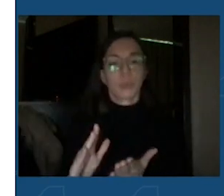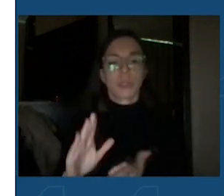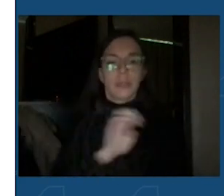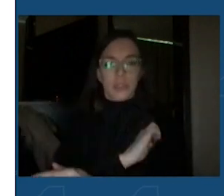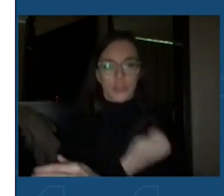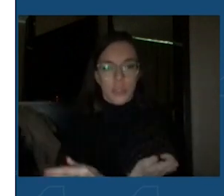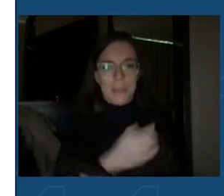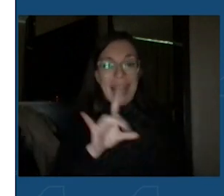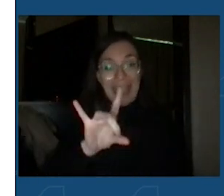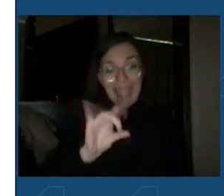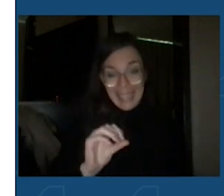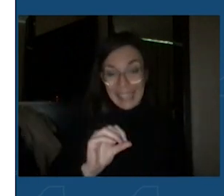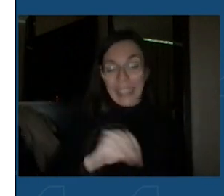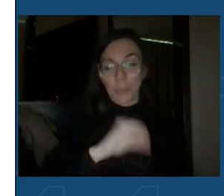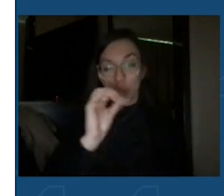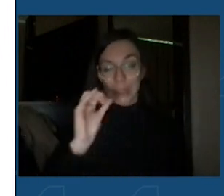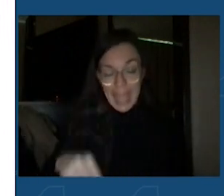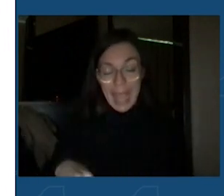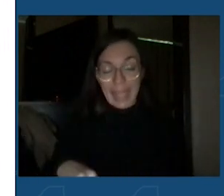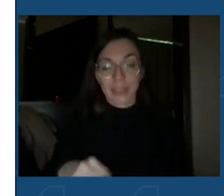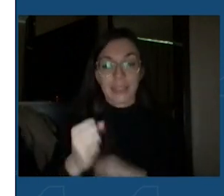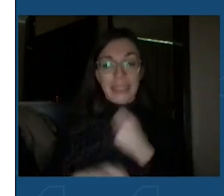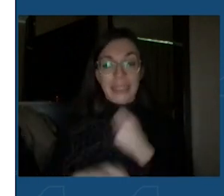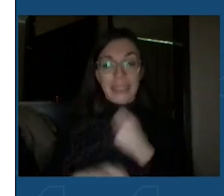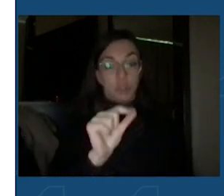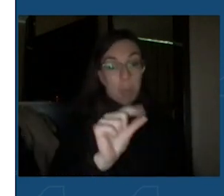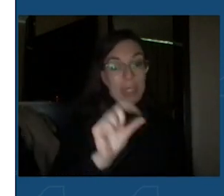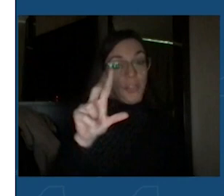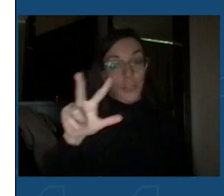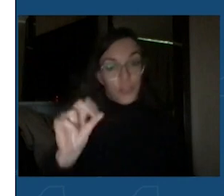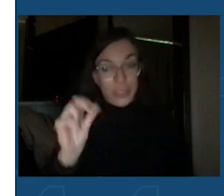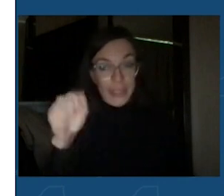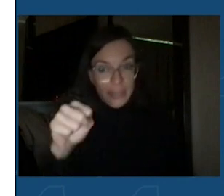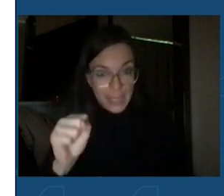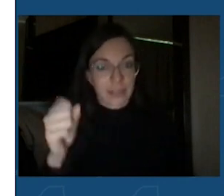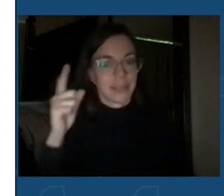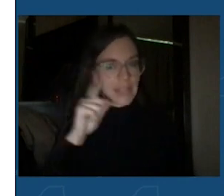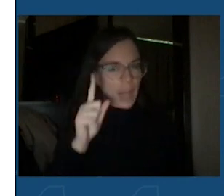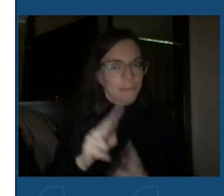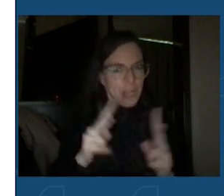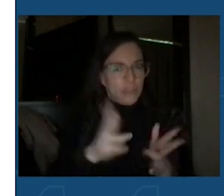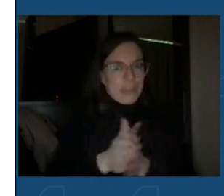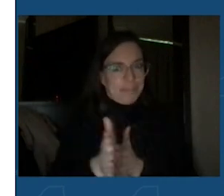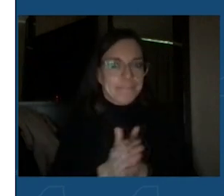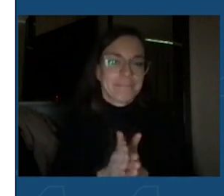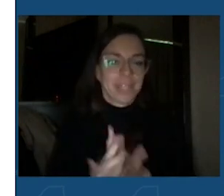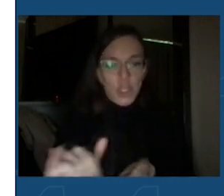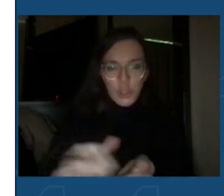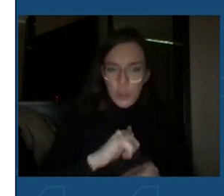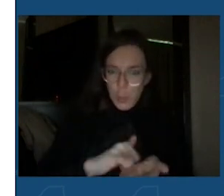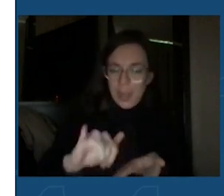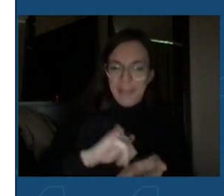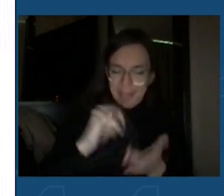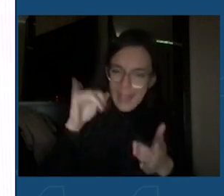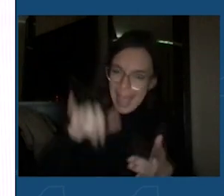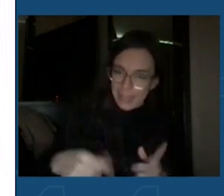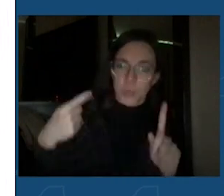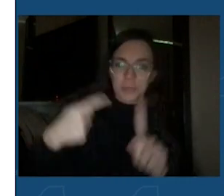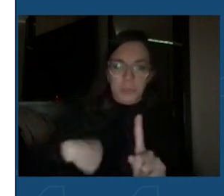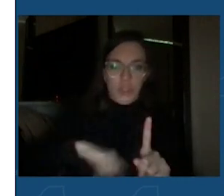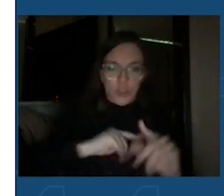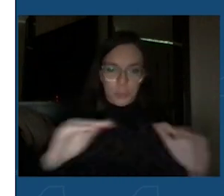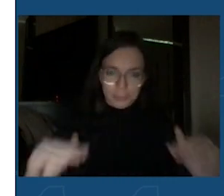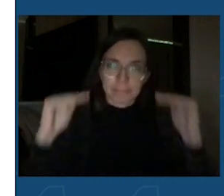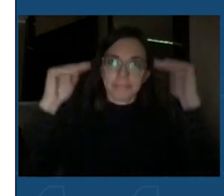in the year 2030. Yes, it sounds bold. Yes, it sounds audacious. And it sounds very New York. That's what we do here. We set high goals, and we will